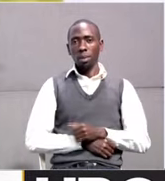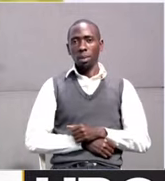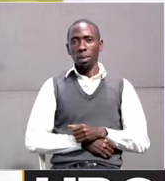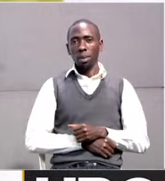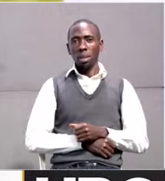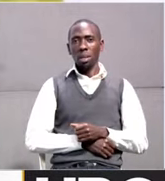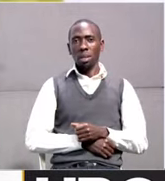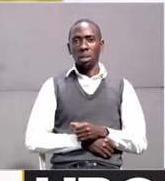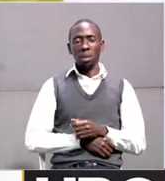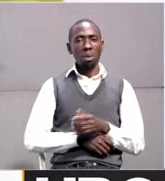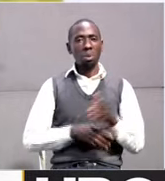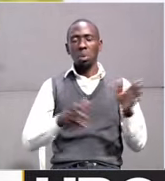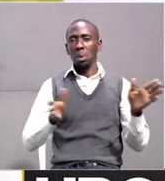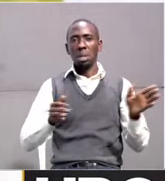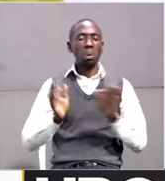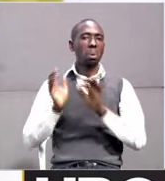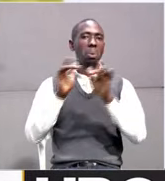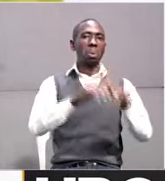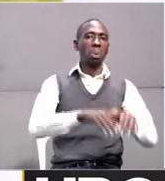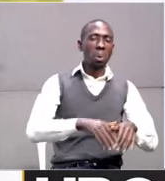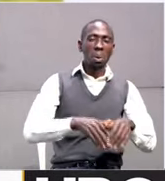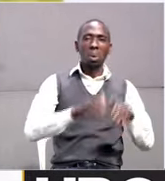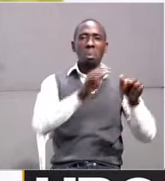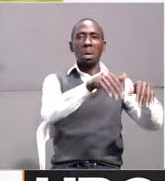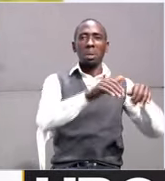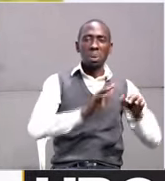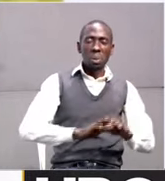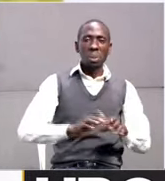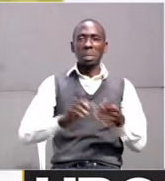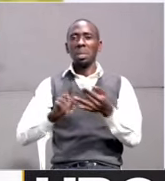not just attending barrios and